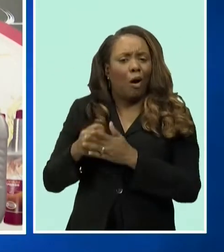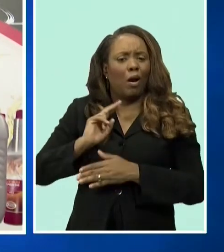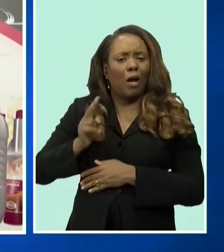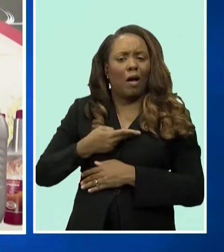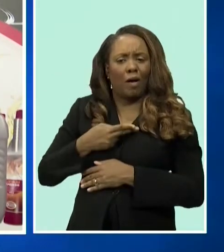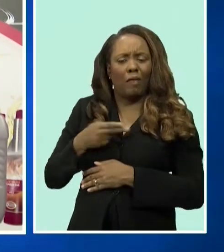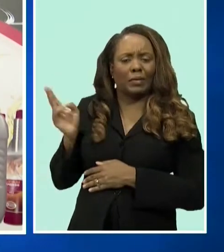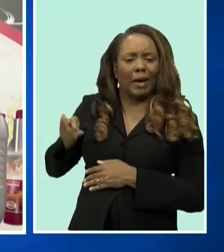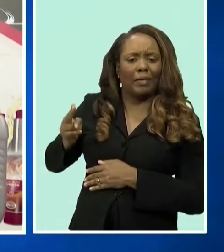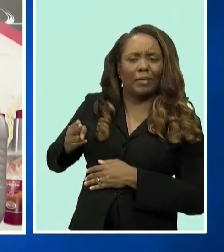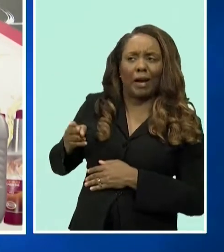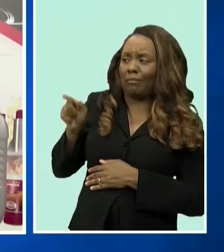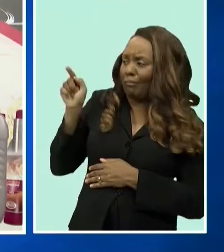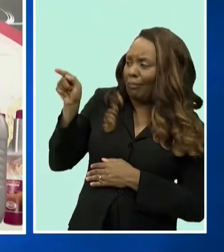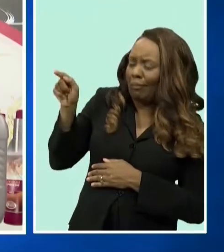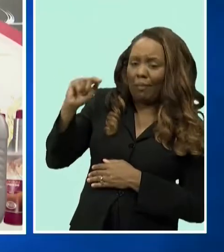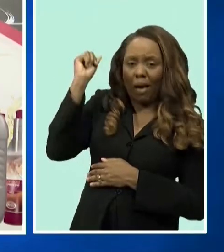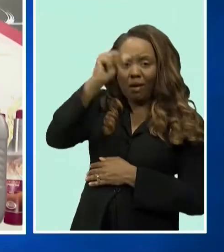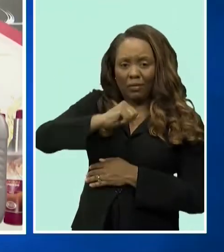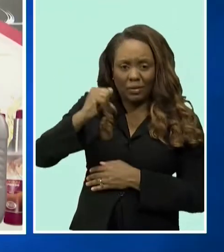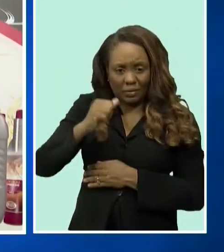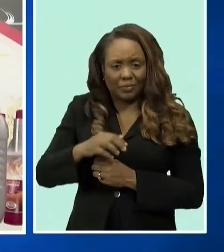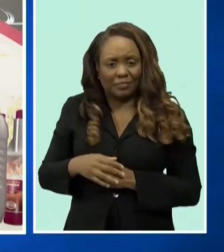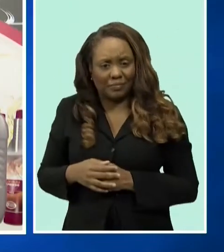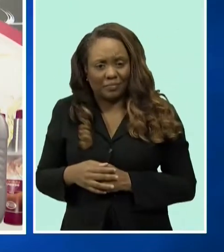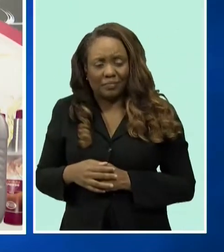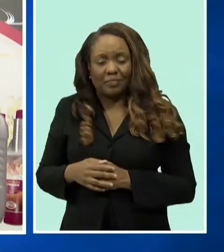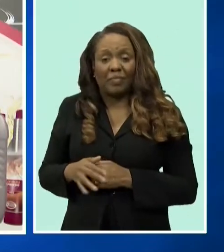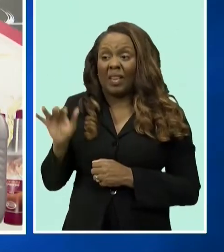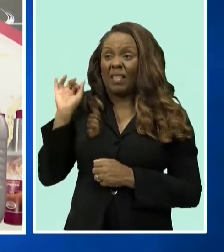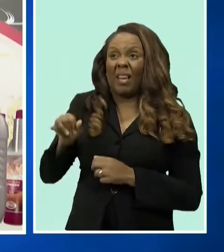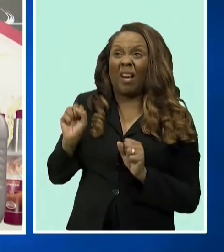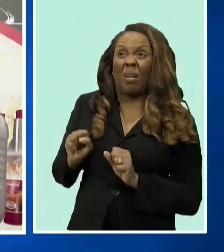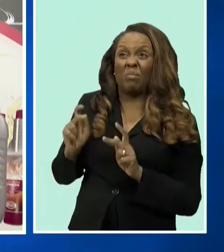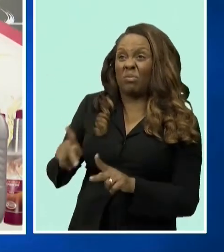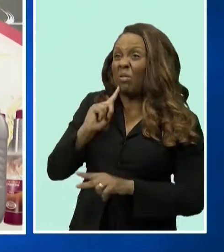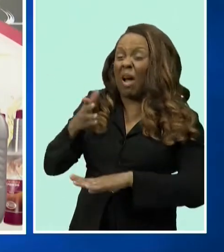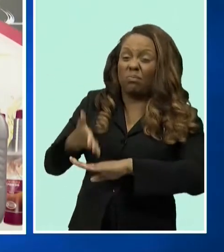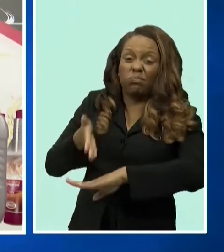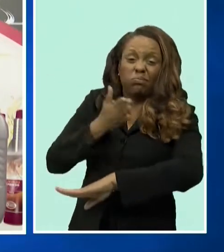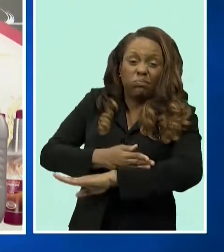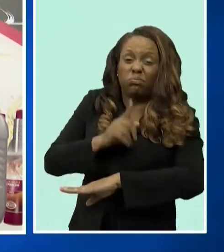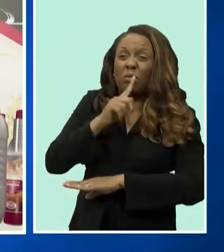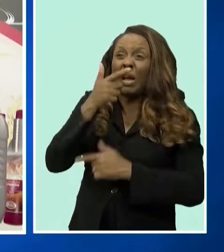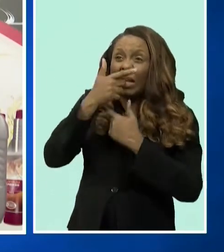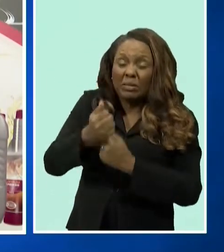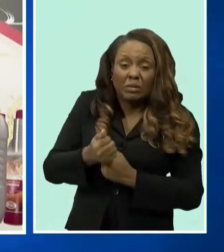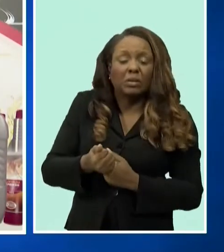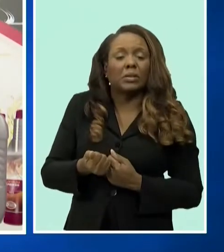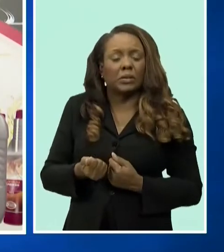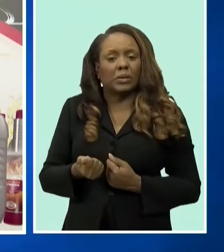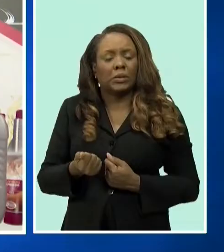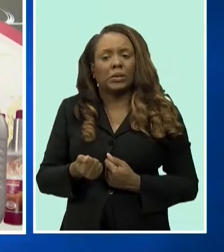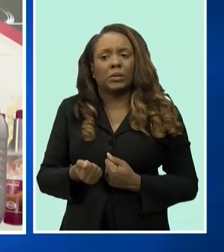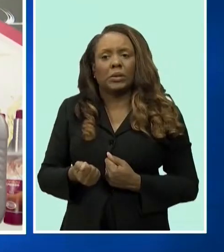so that opportunity definitely will be massively interesting on both sides, because we